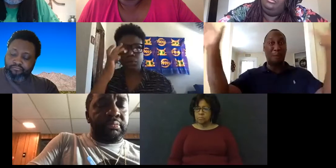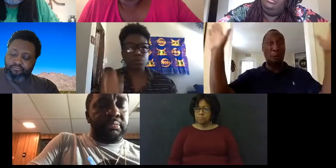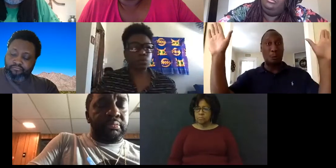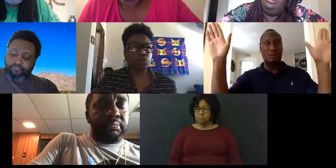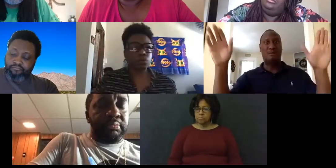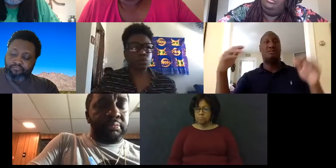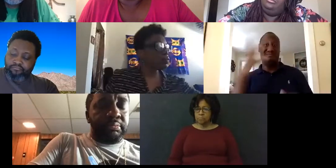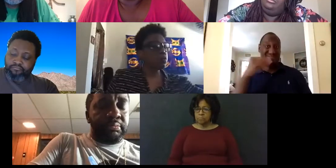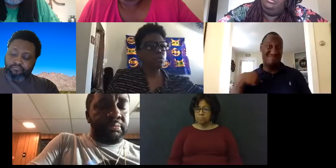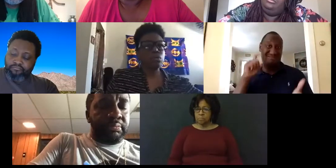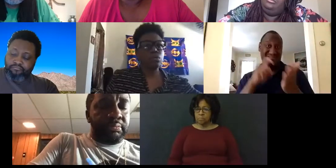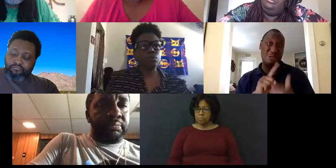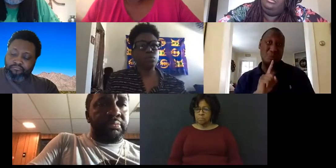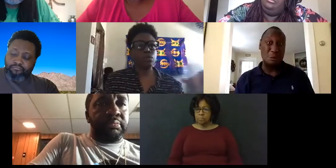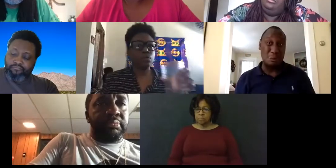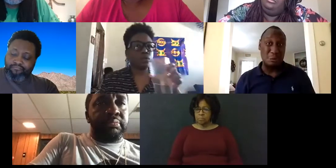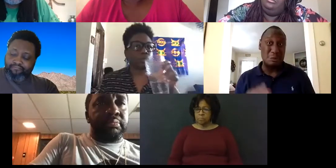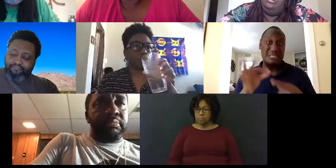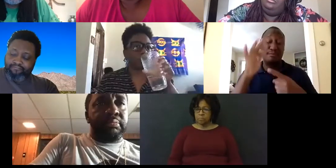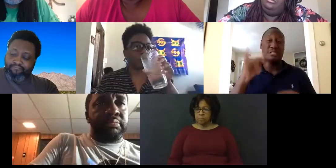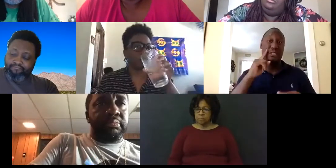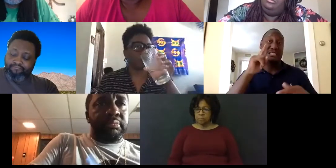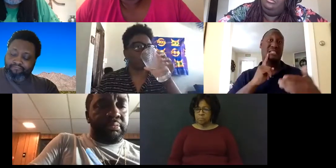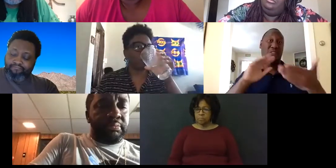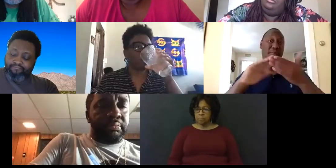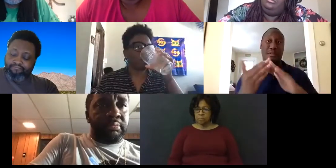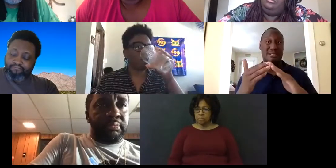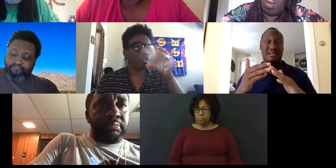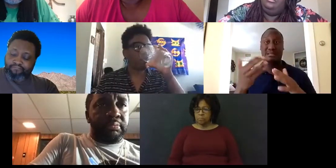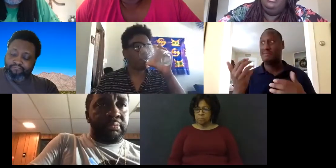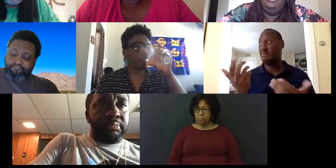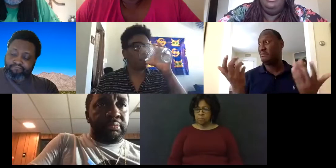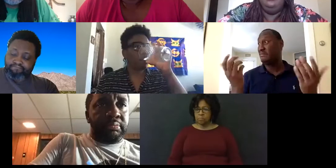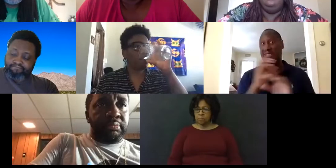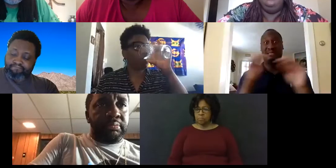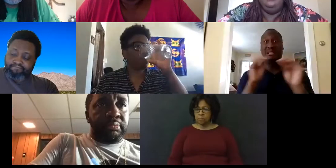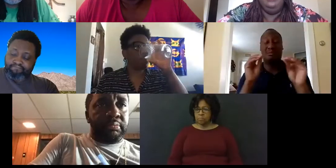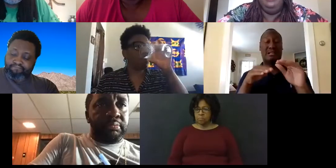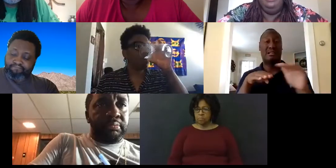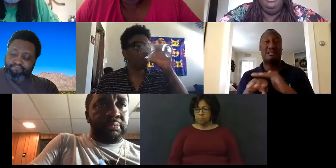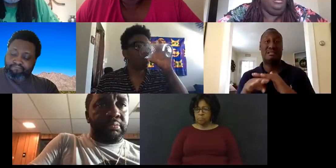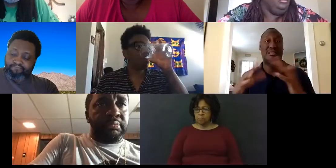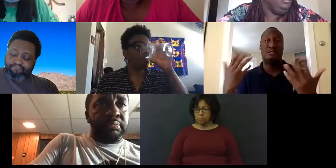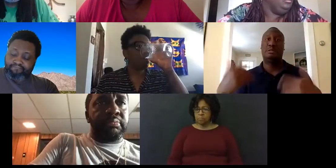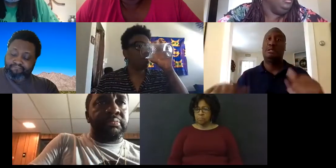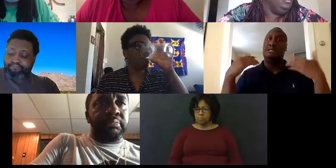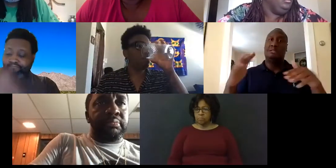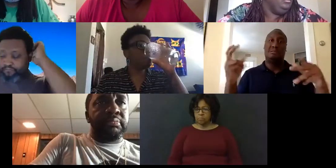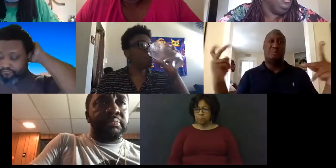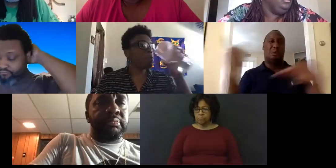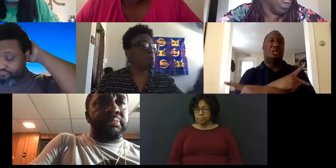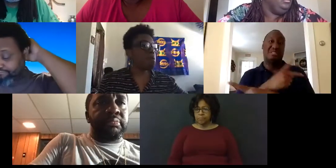that ADA and, you know, we need that access to the communication within the deaf